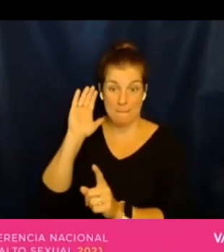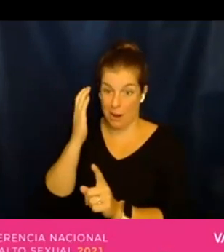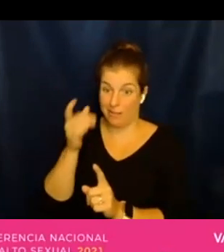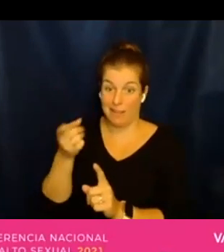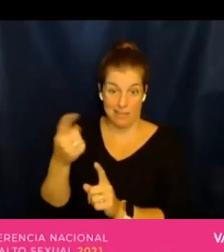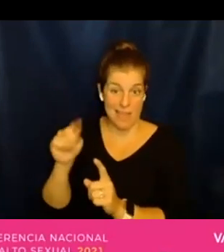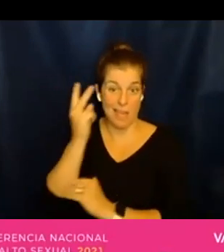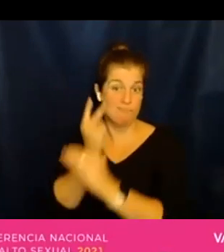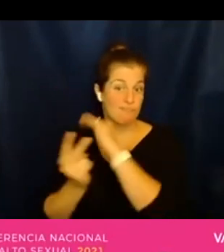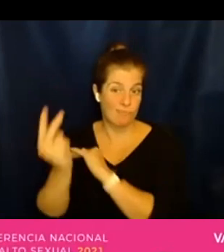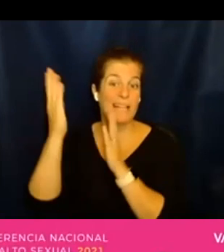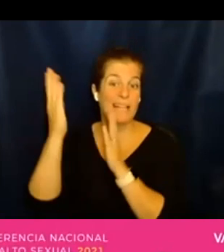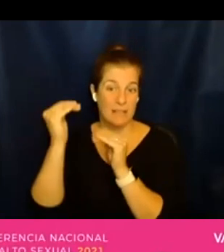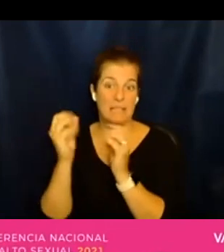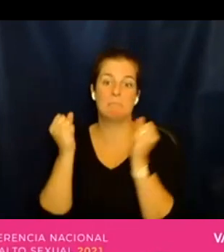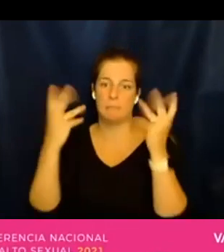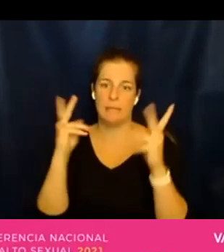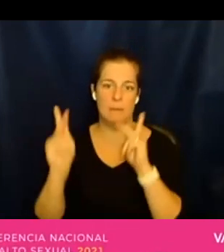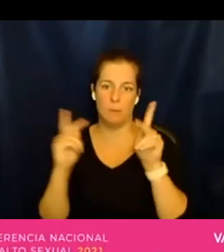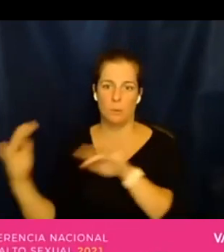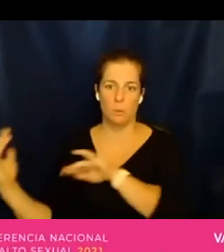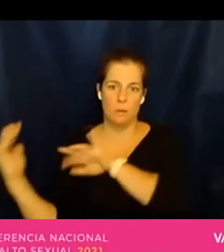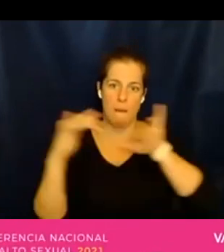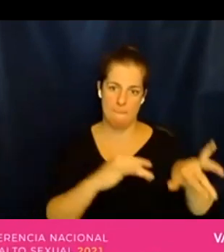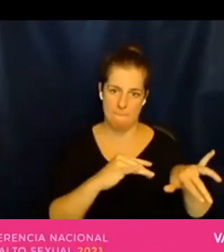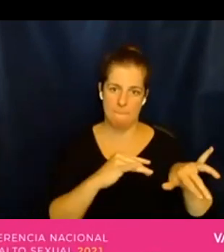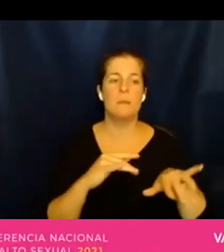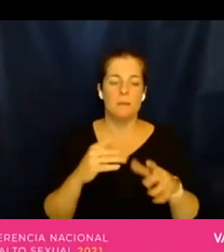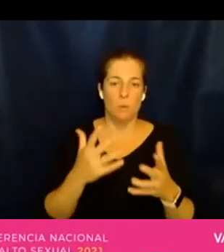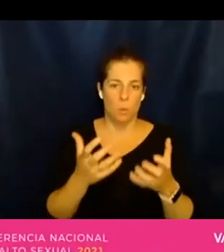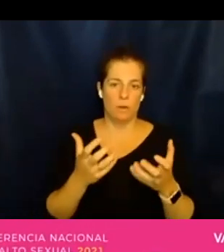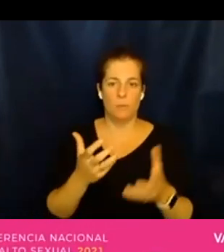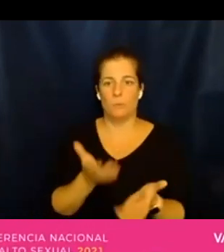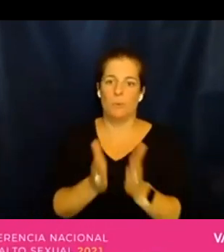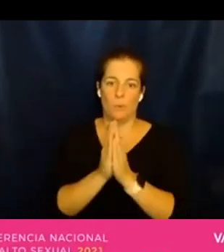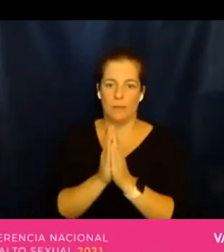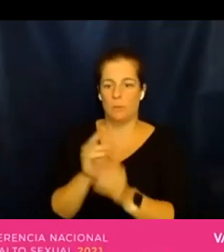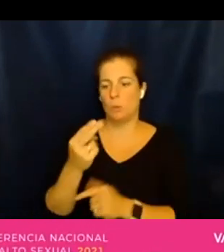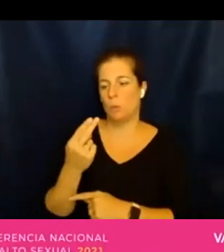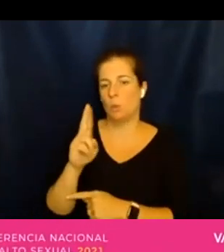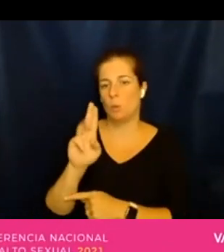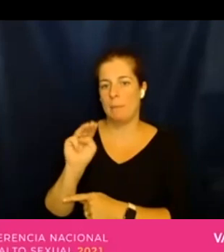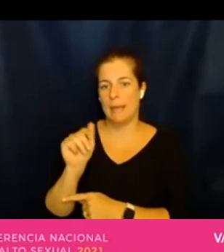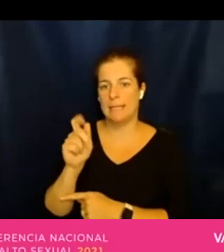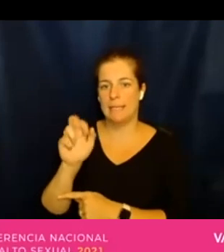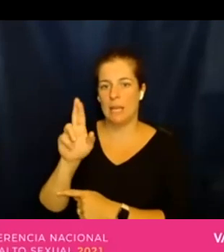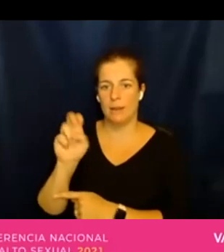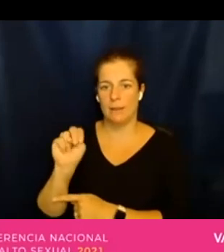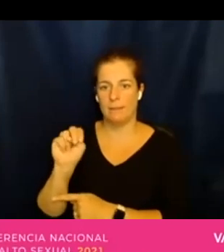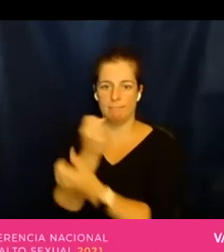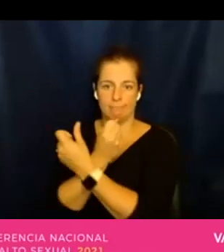And people who were coming here to request a humanitarian asylum. And so this was a meeting called from,